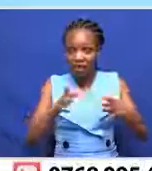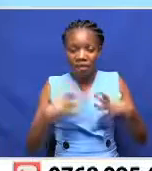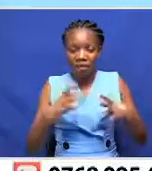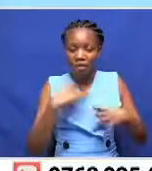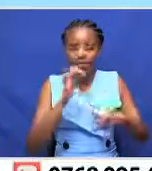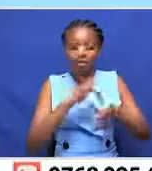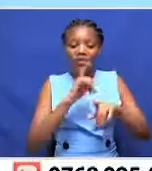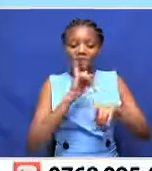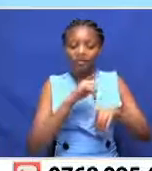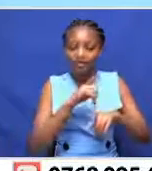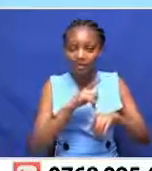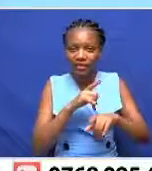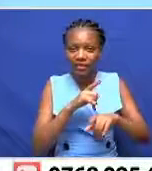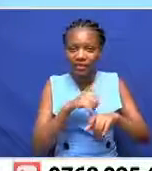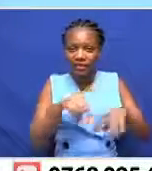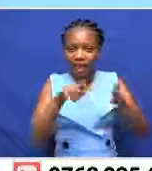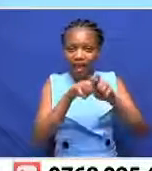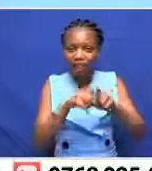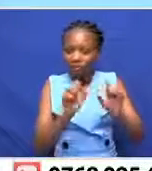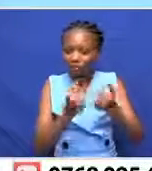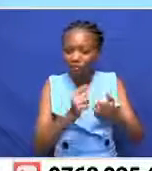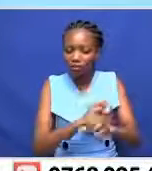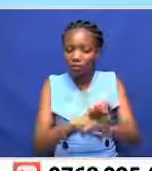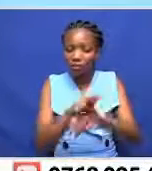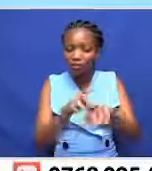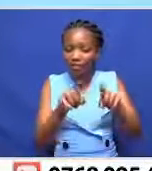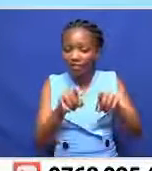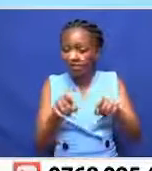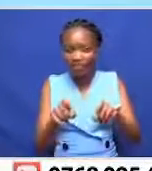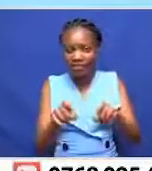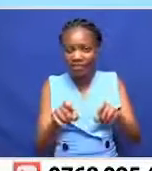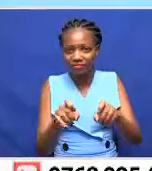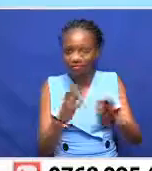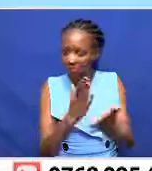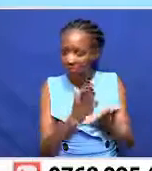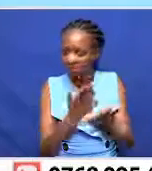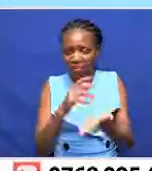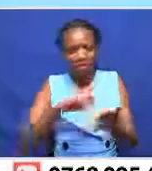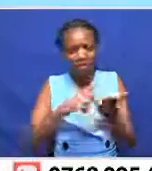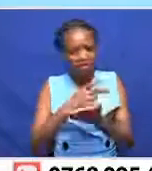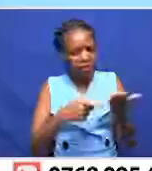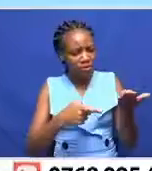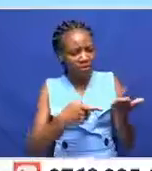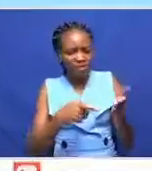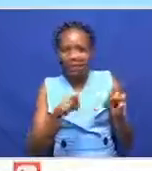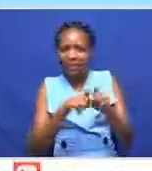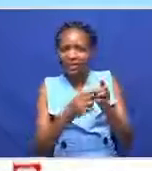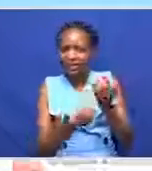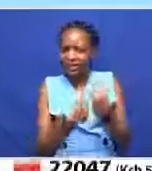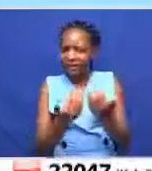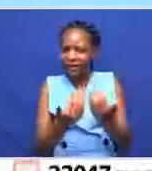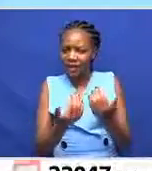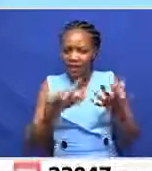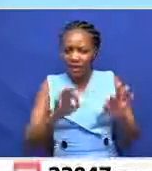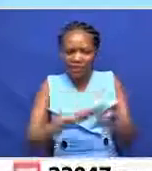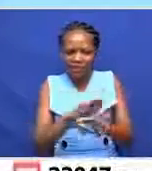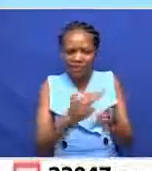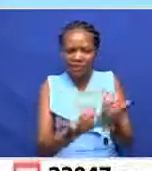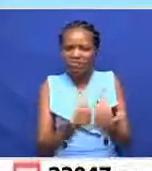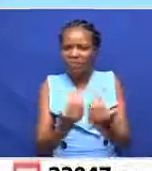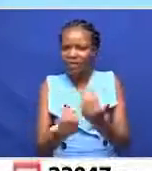already and cannot infect others anymore. In other words, it's like a fire. If the bush has already burned,